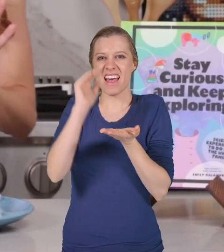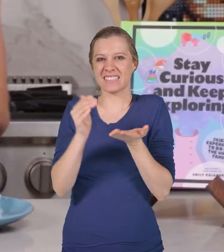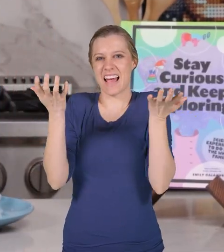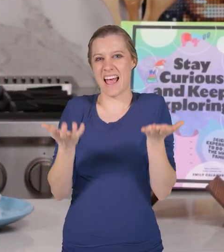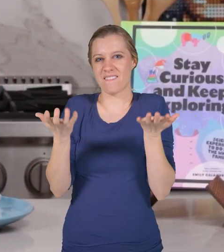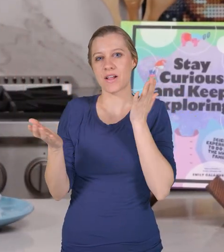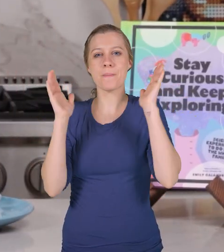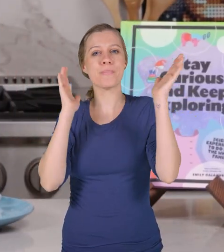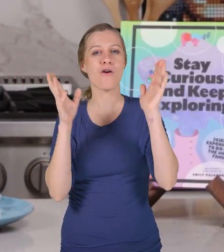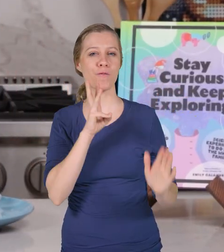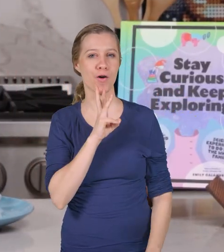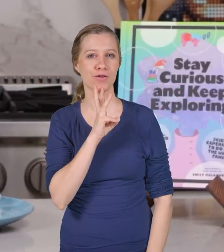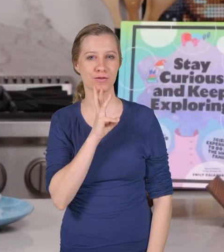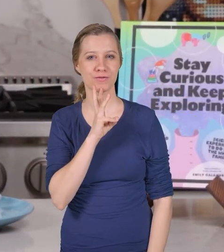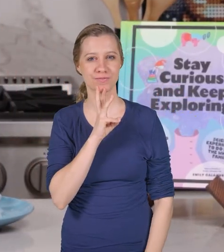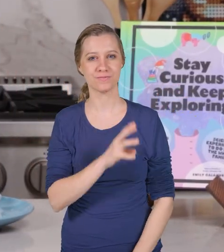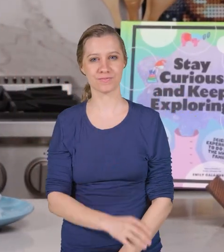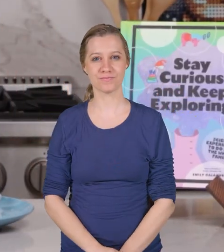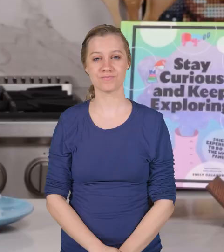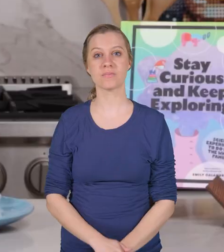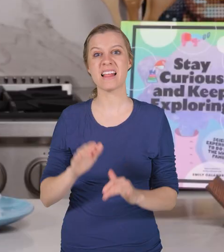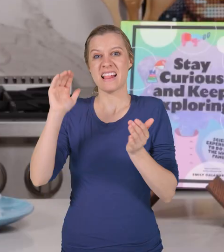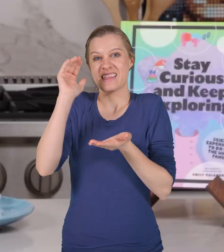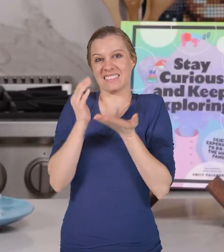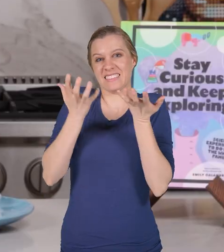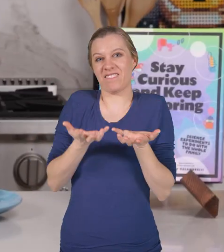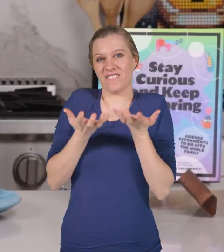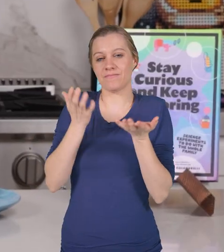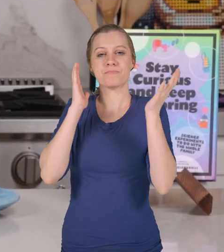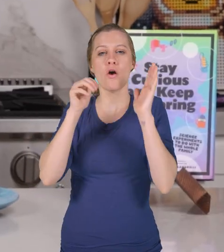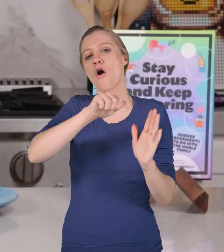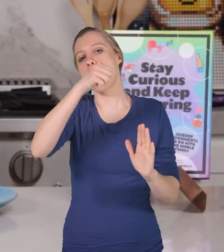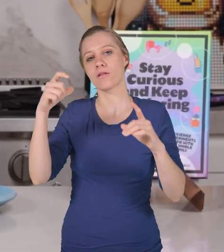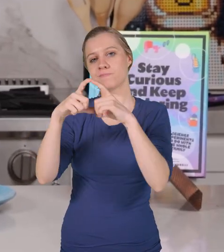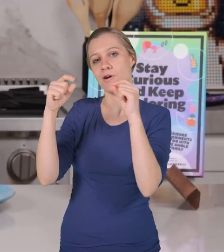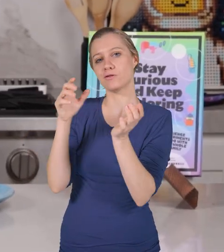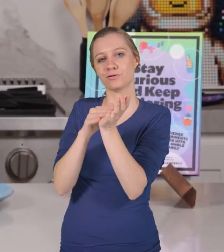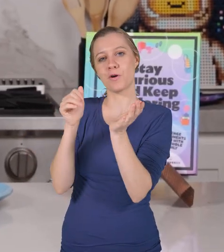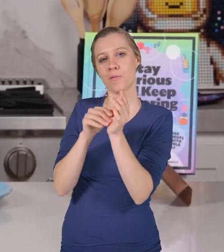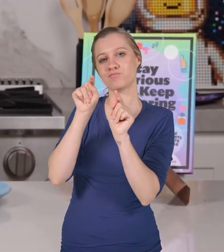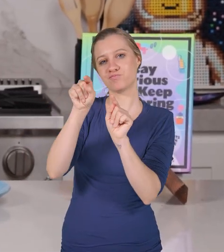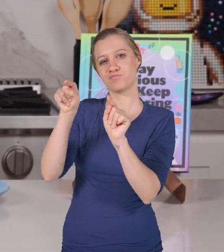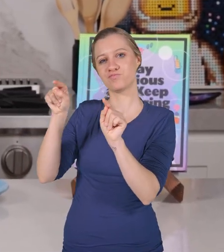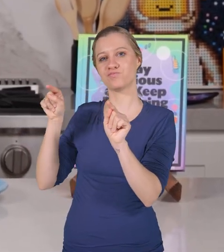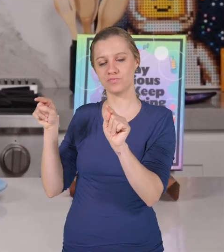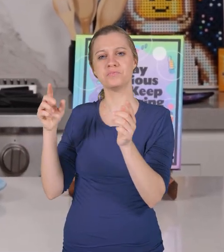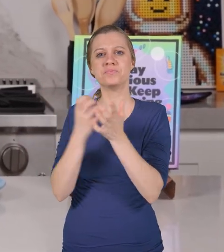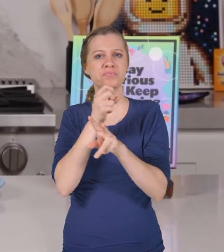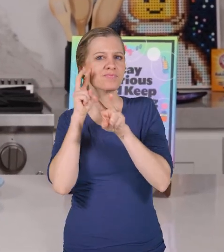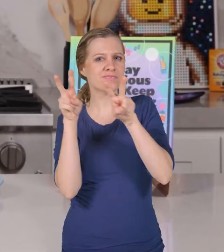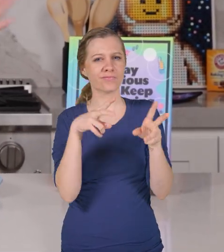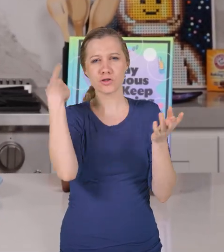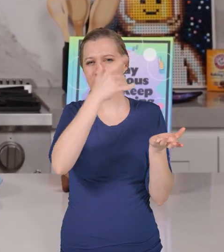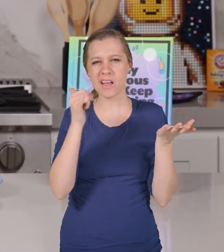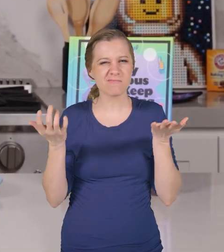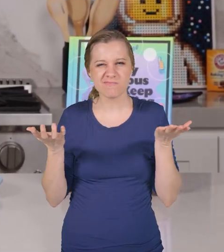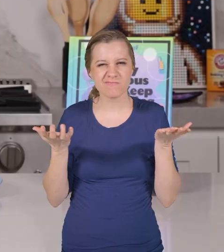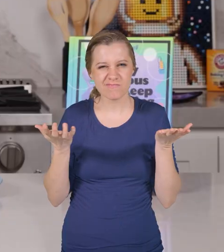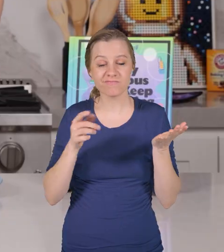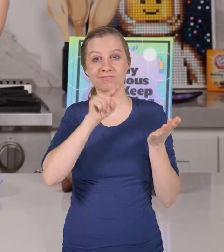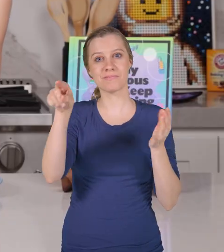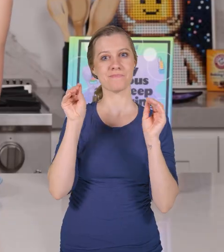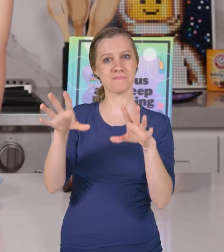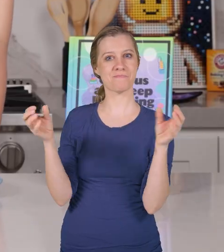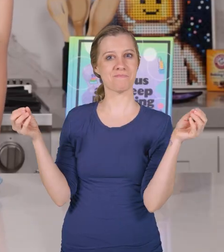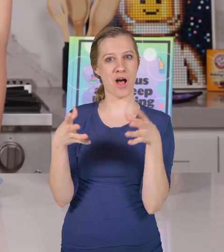water, because that makes it less dense than water and less dense than other bars of soap. Now let's